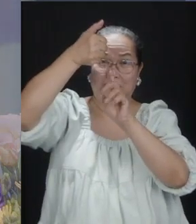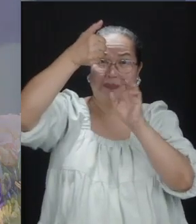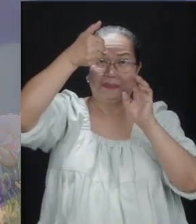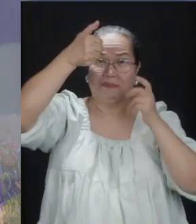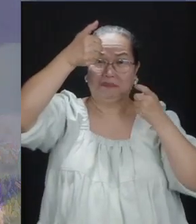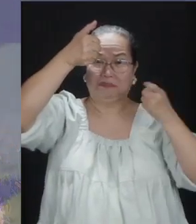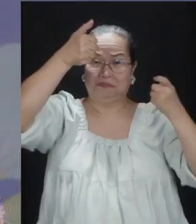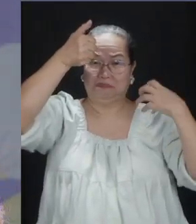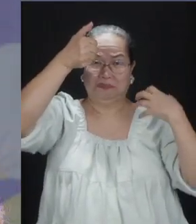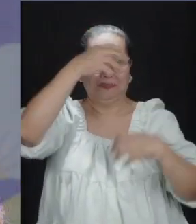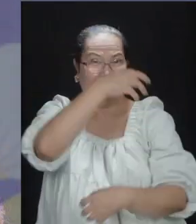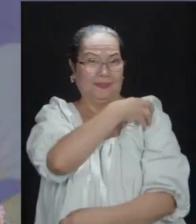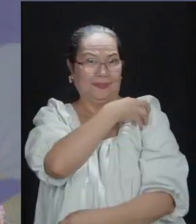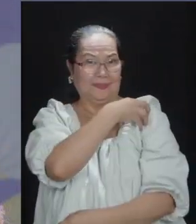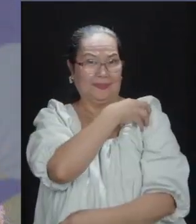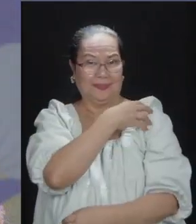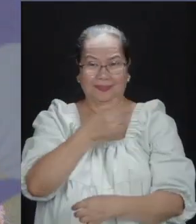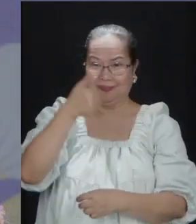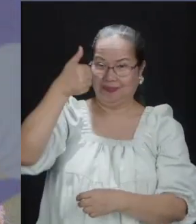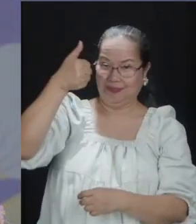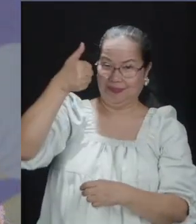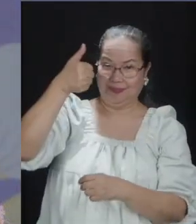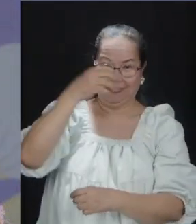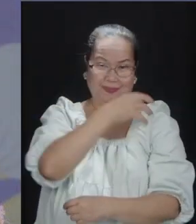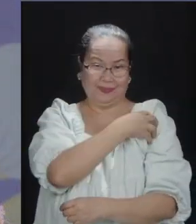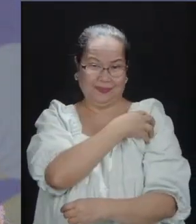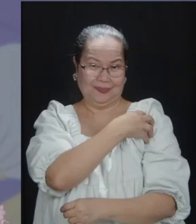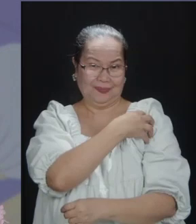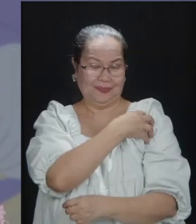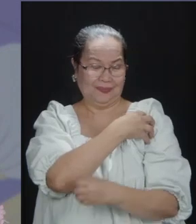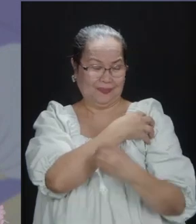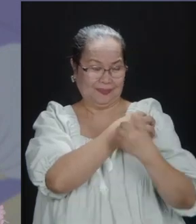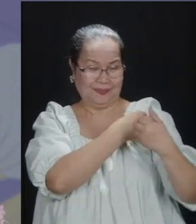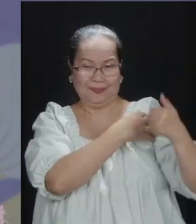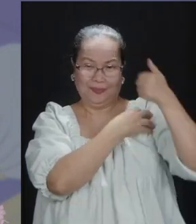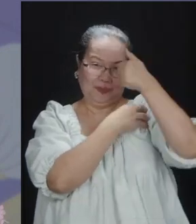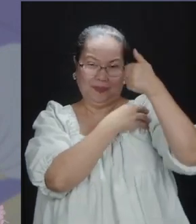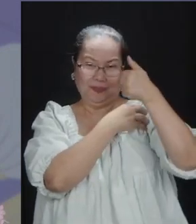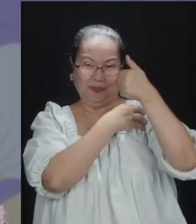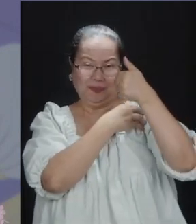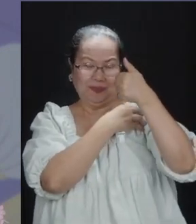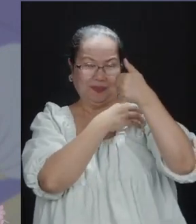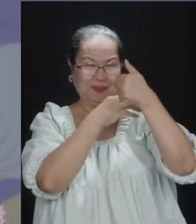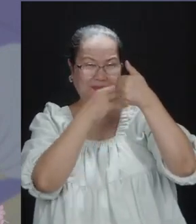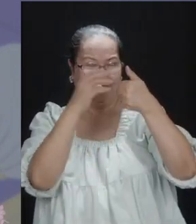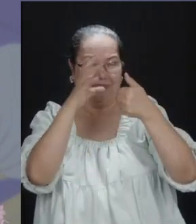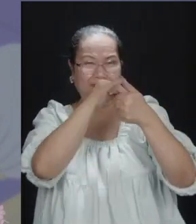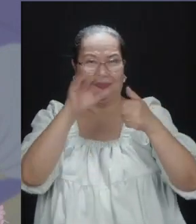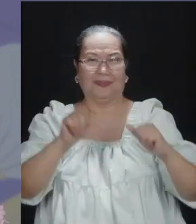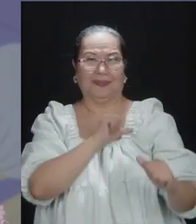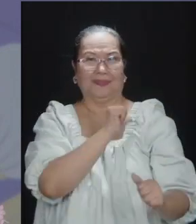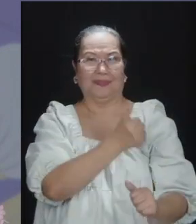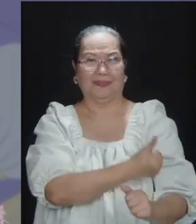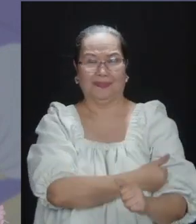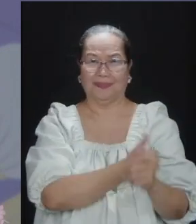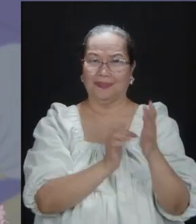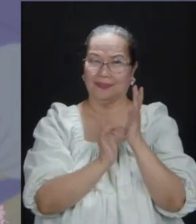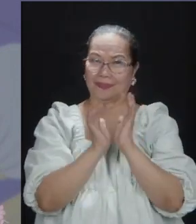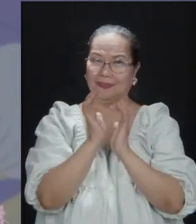when we talk of sovereignty, we think of supreme power and authority. The